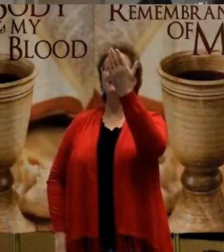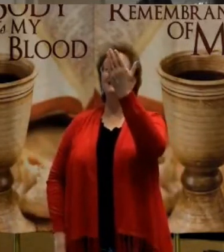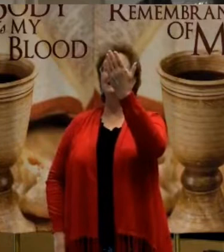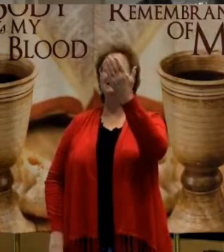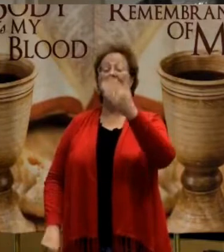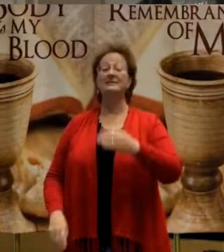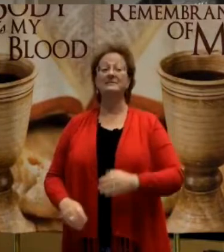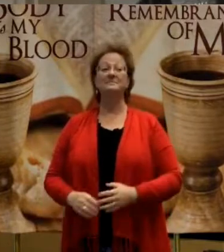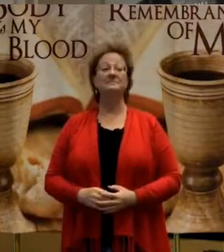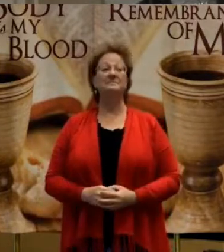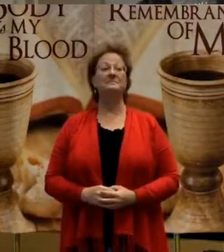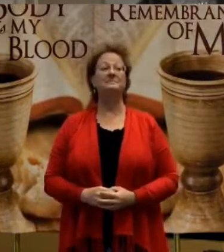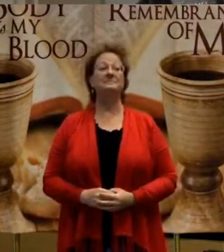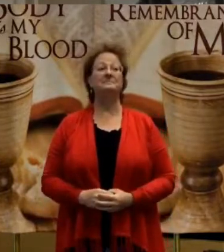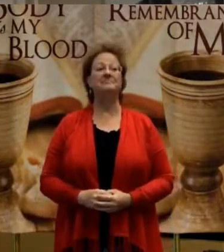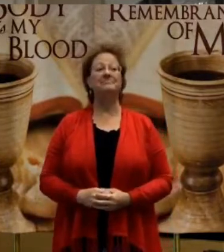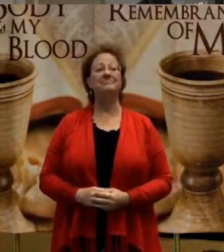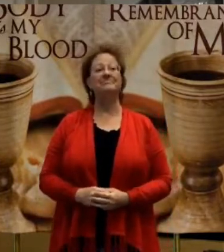kings,